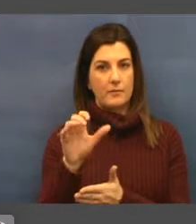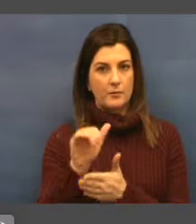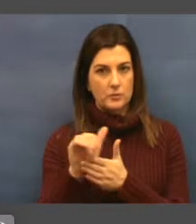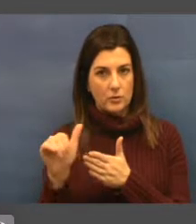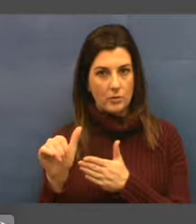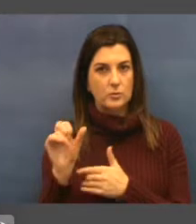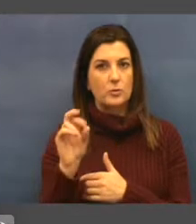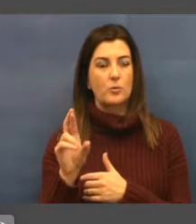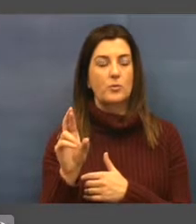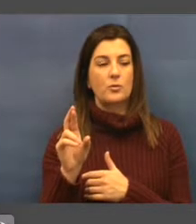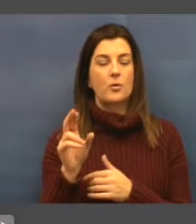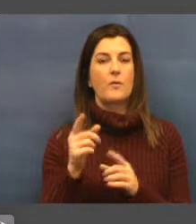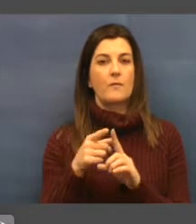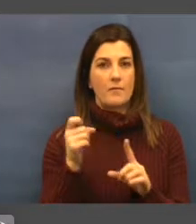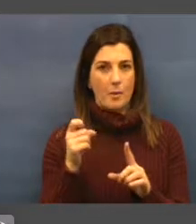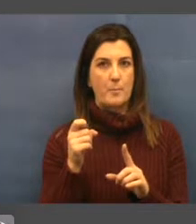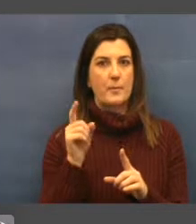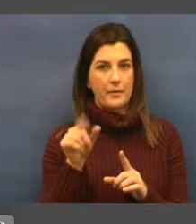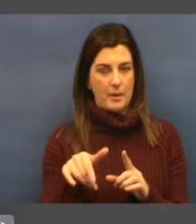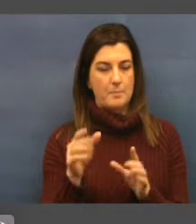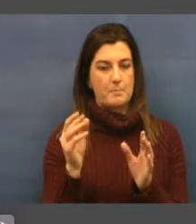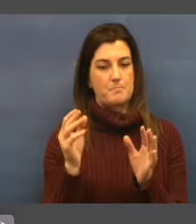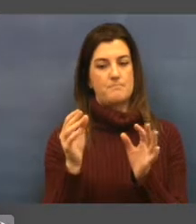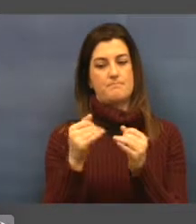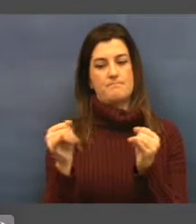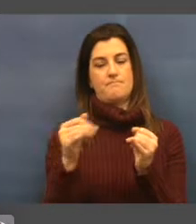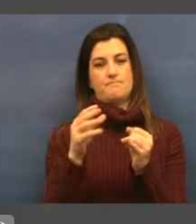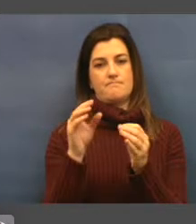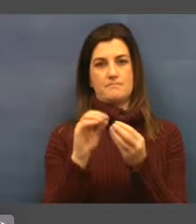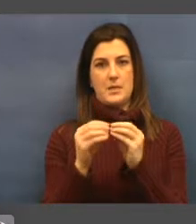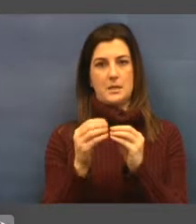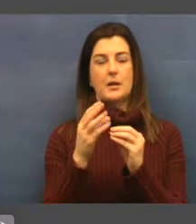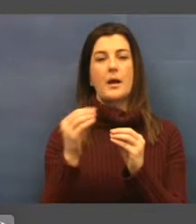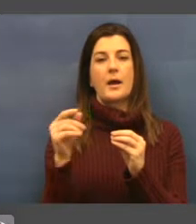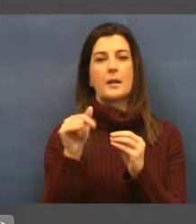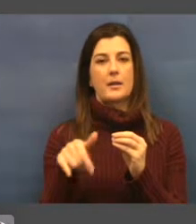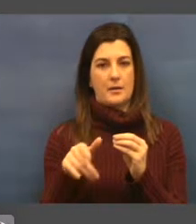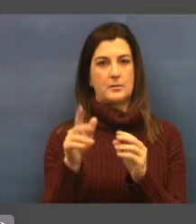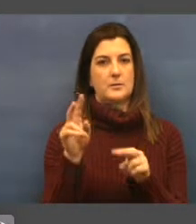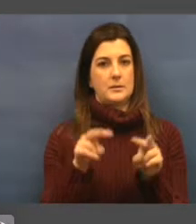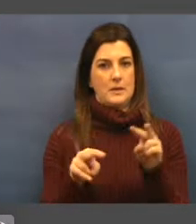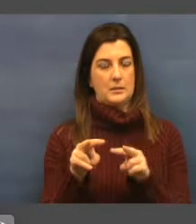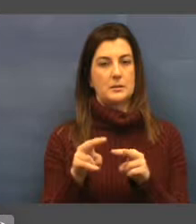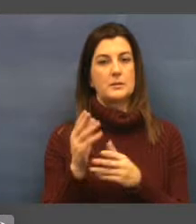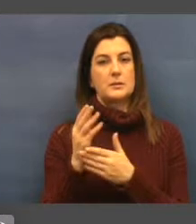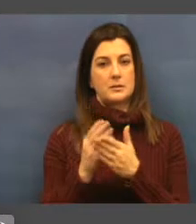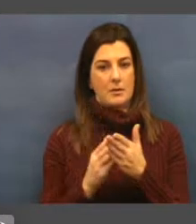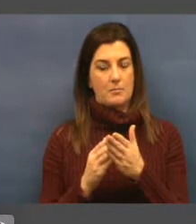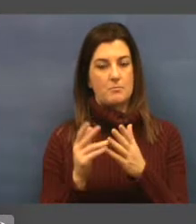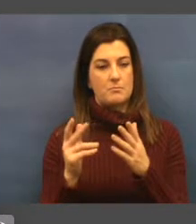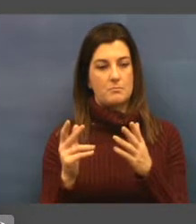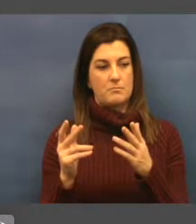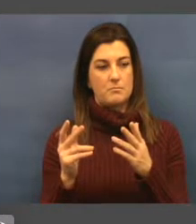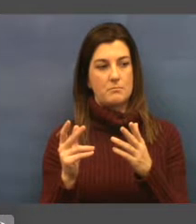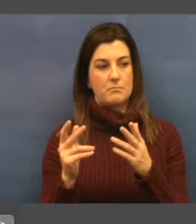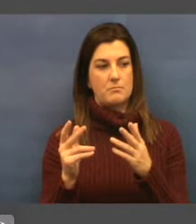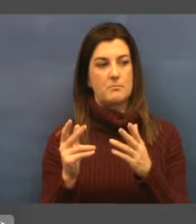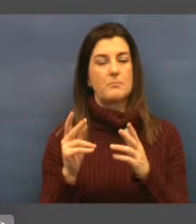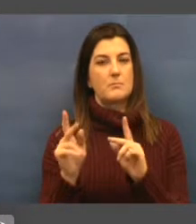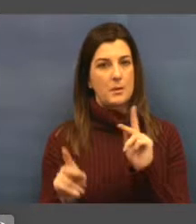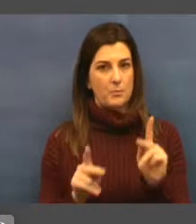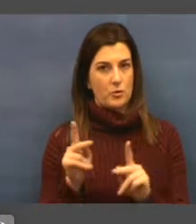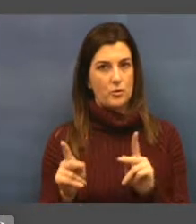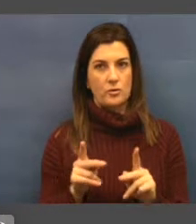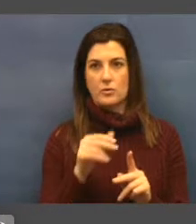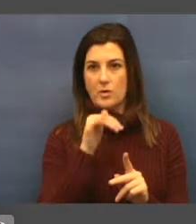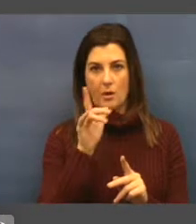or from off the top of that, and that's what you're assessed for. There are certain parties that are exempt from this,